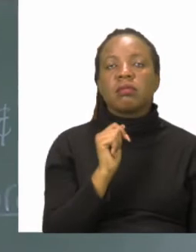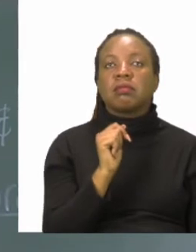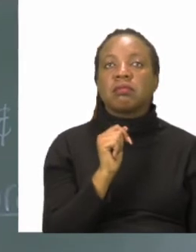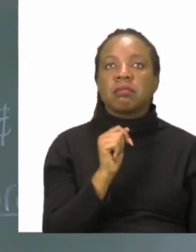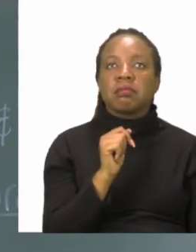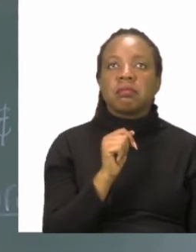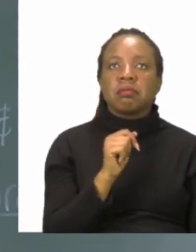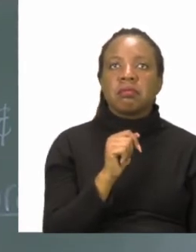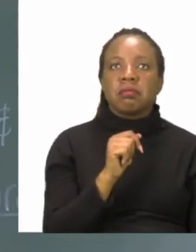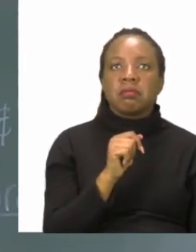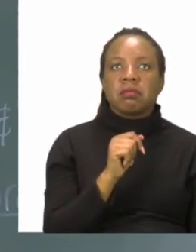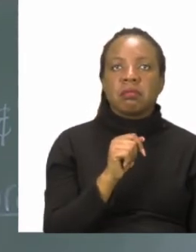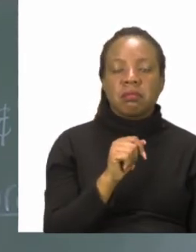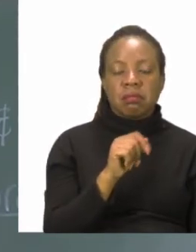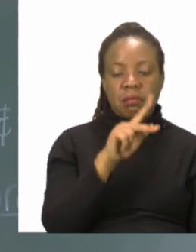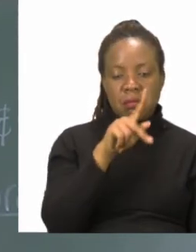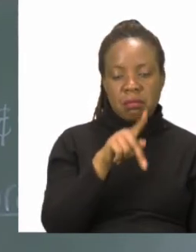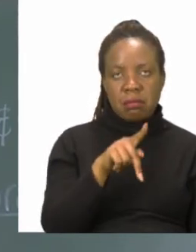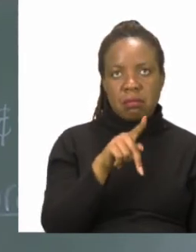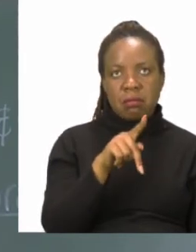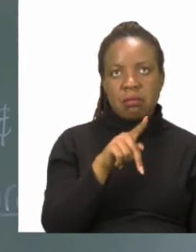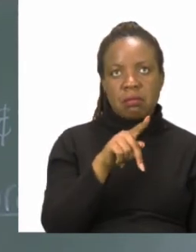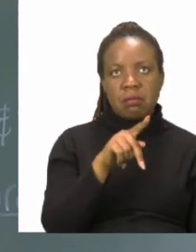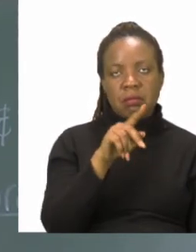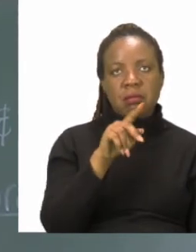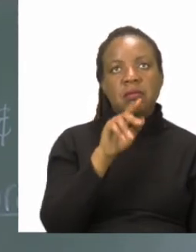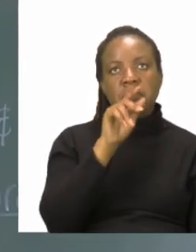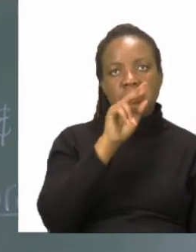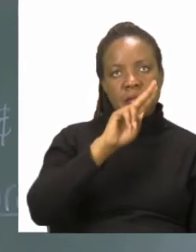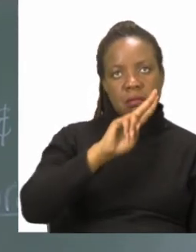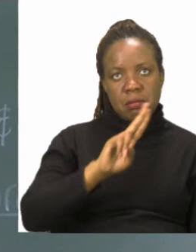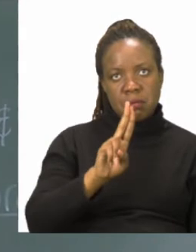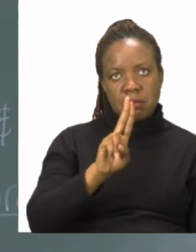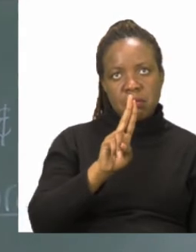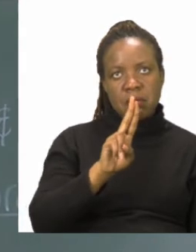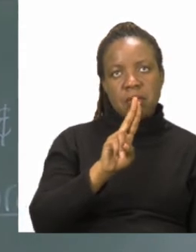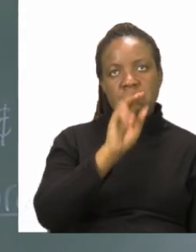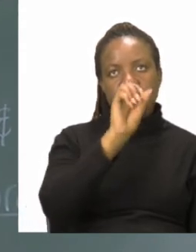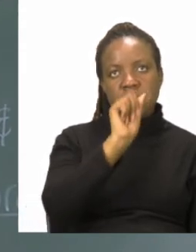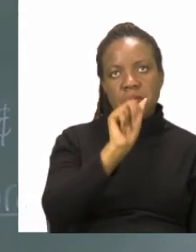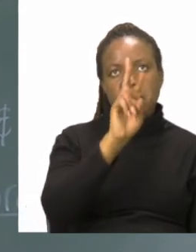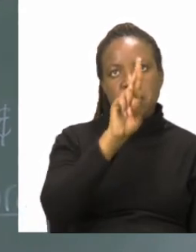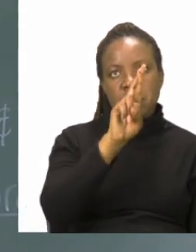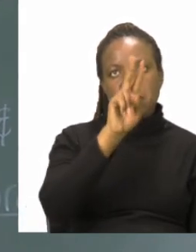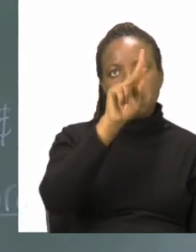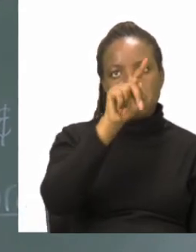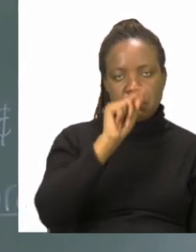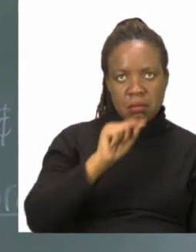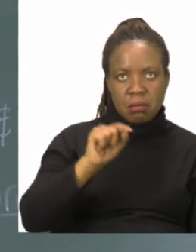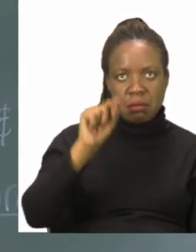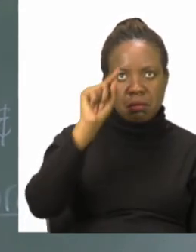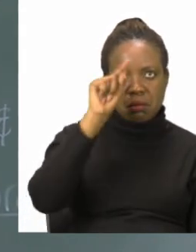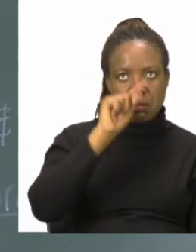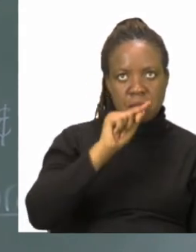over here, we have the first word, which is the word harp. Now, once you